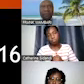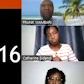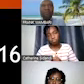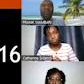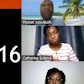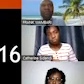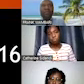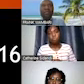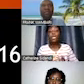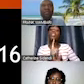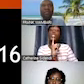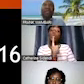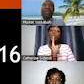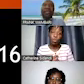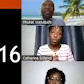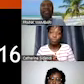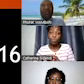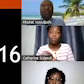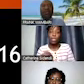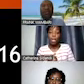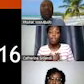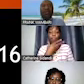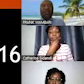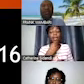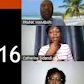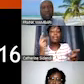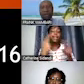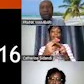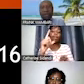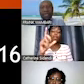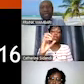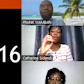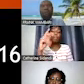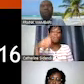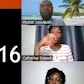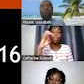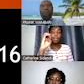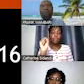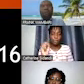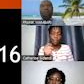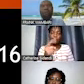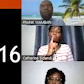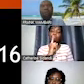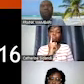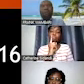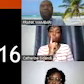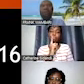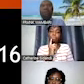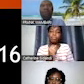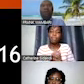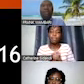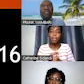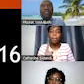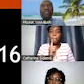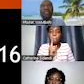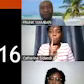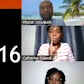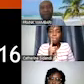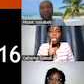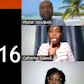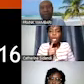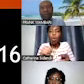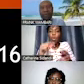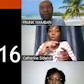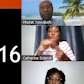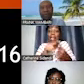So there's this guy, Lopez. I like what Lopez said, because Lopez said that when